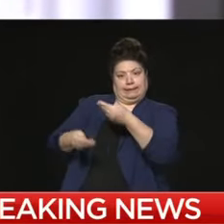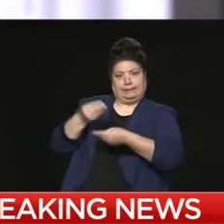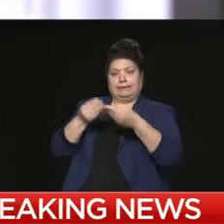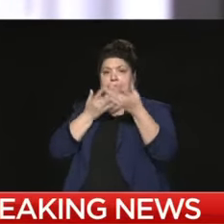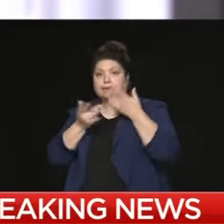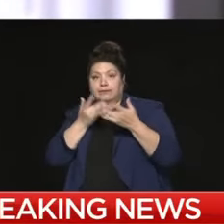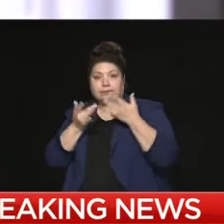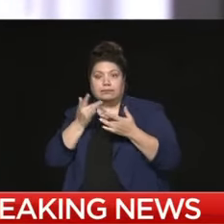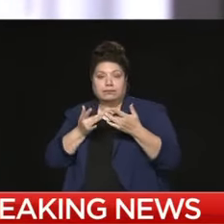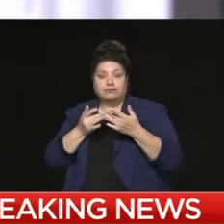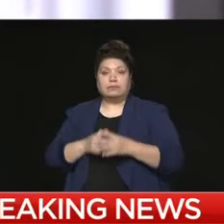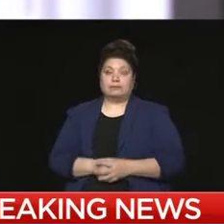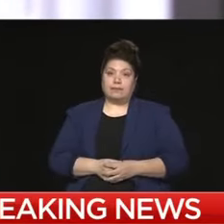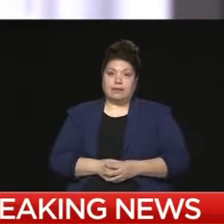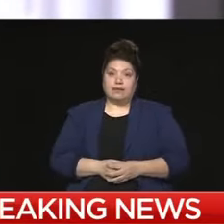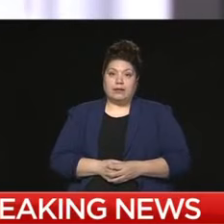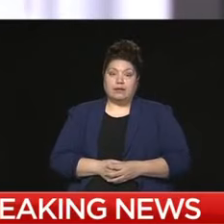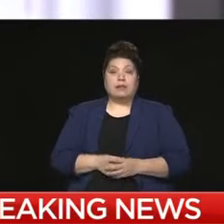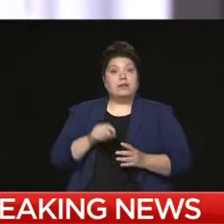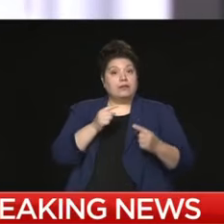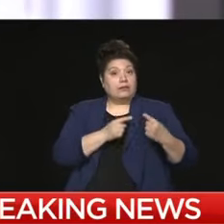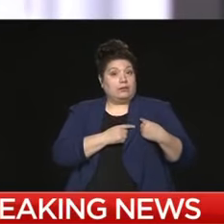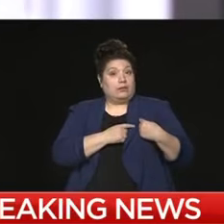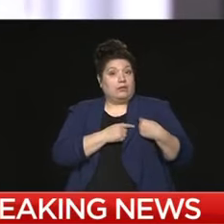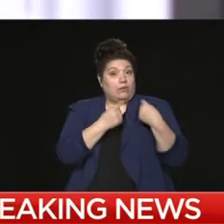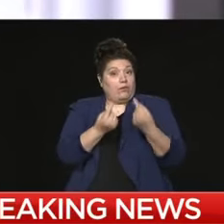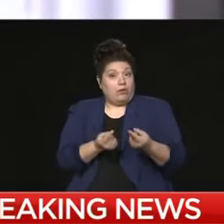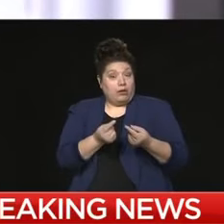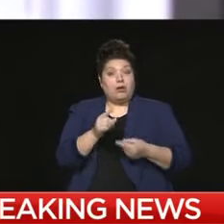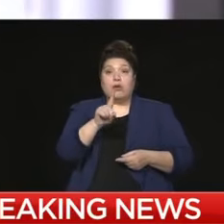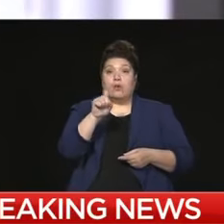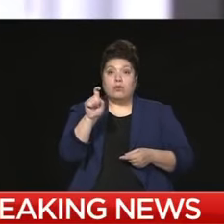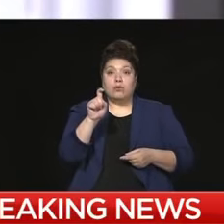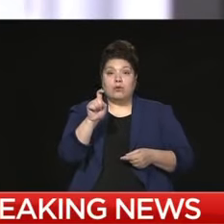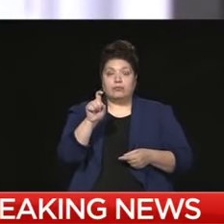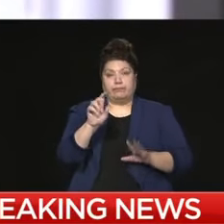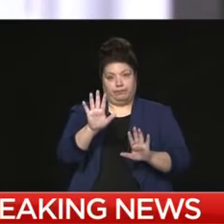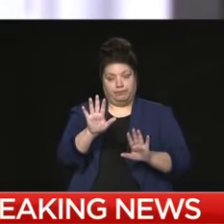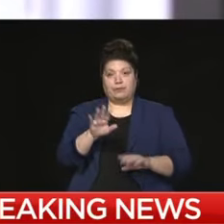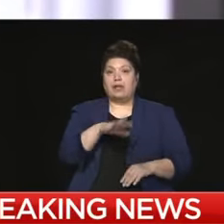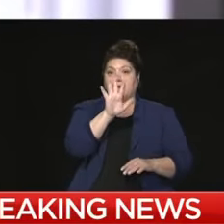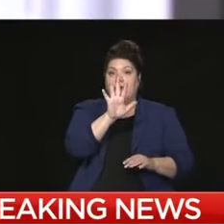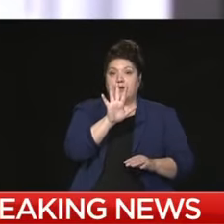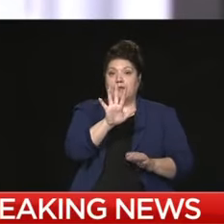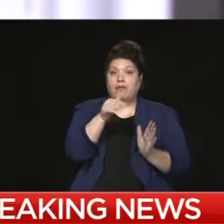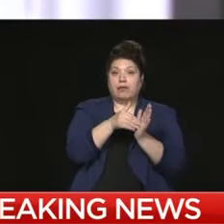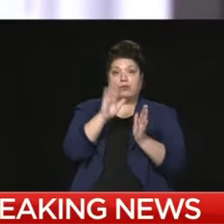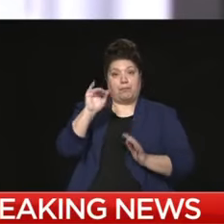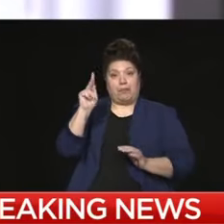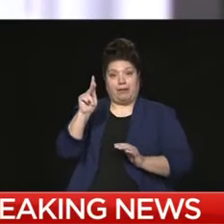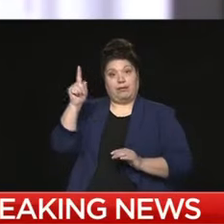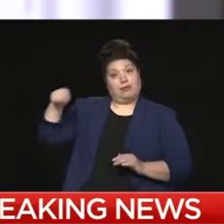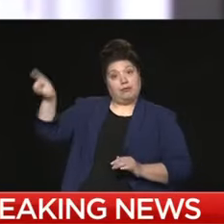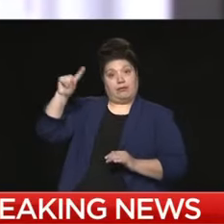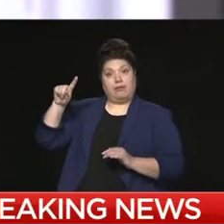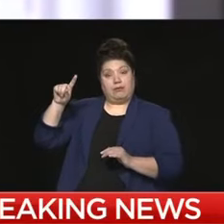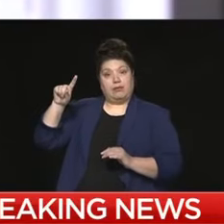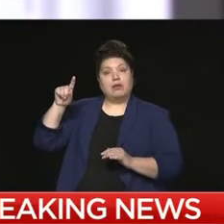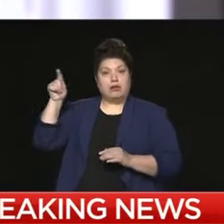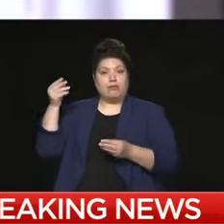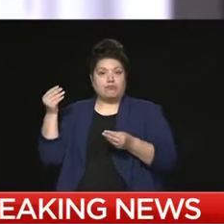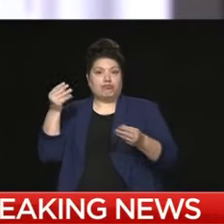now, more than 195,000 loans have been approved. This is $7.5 billion